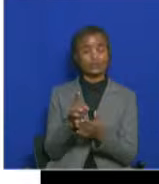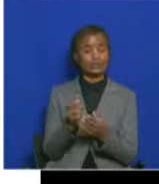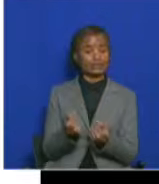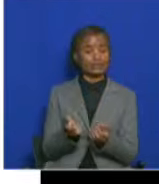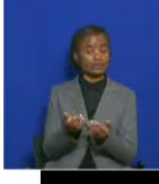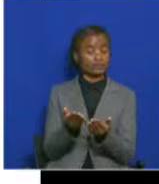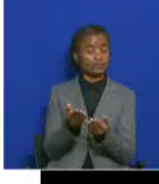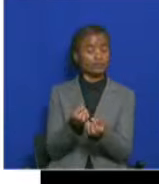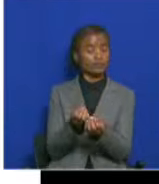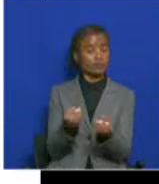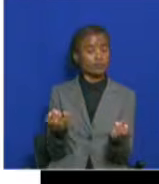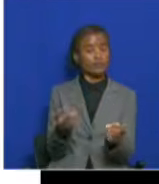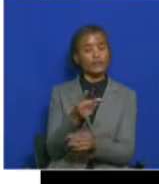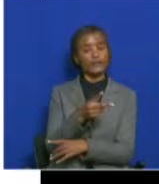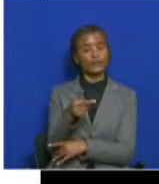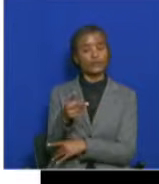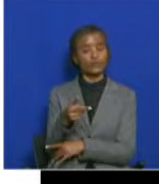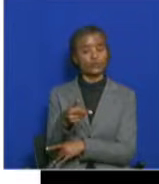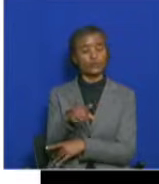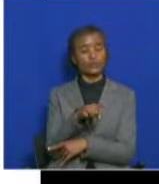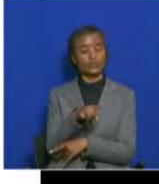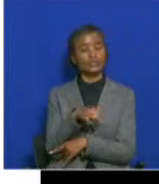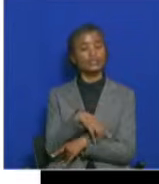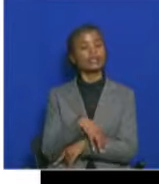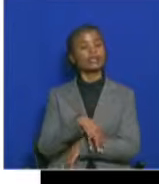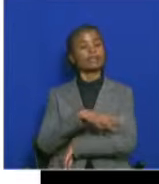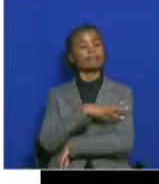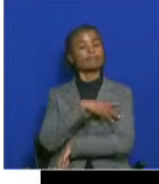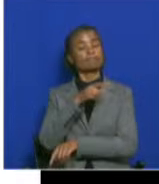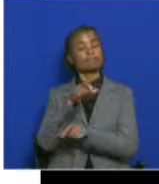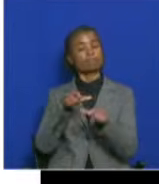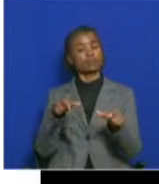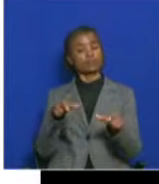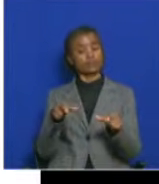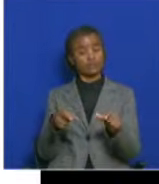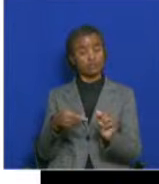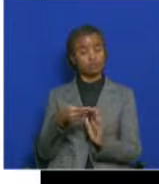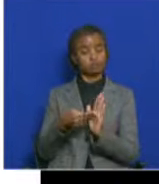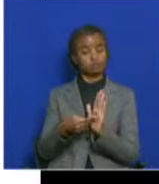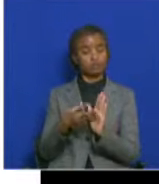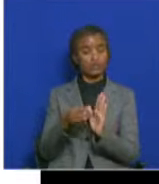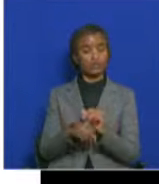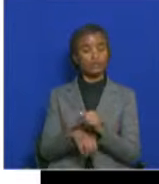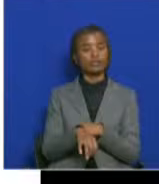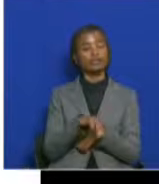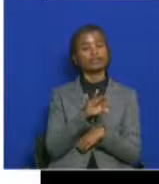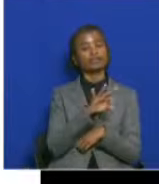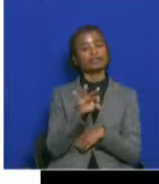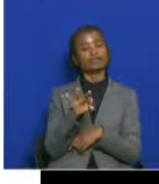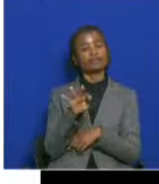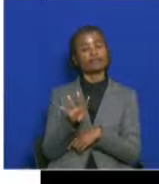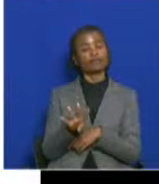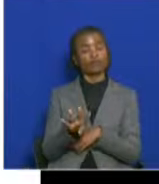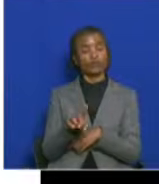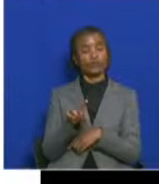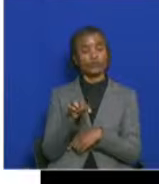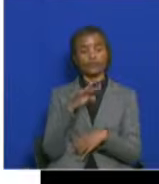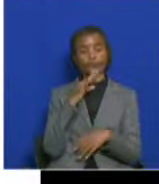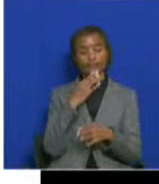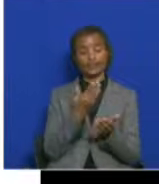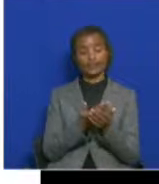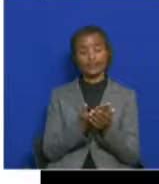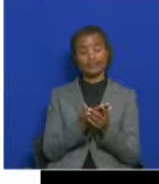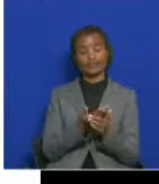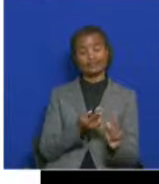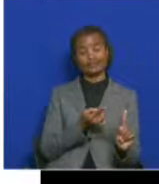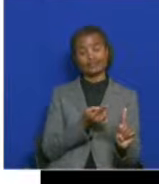employers introduced. 3.3.4, SMARDA shall secure signature of the relevant service agreements where required in